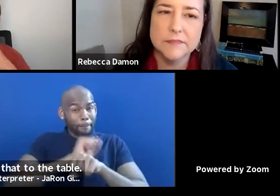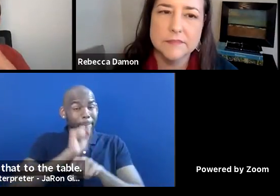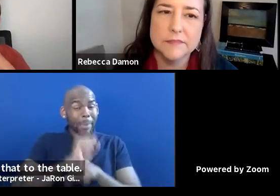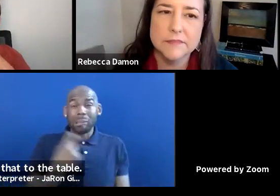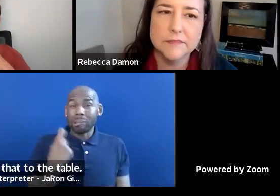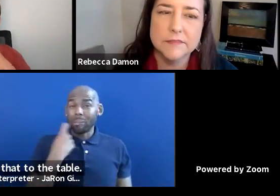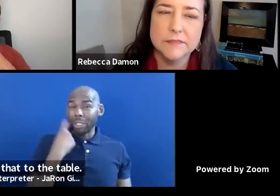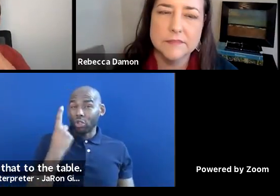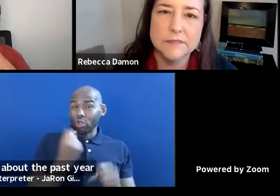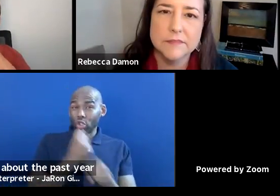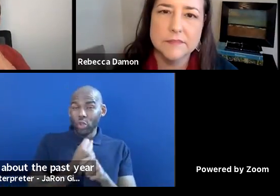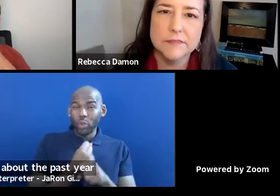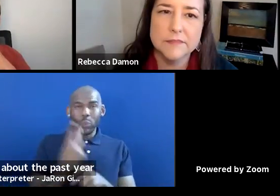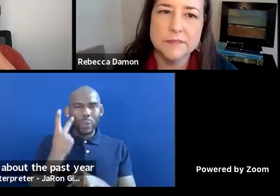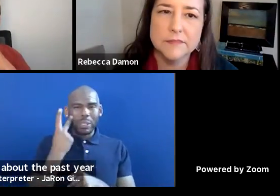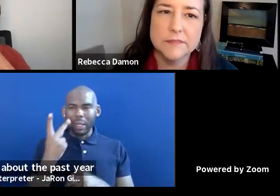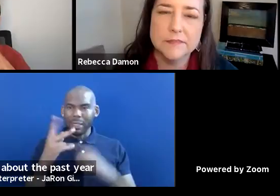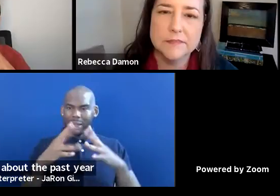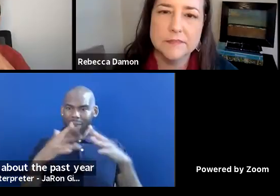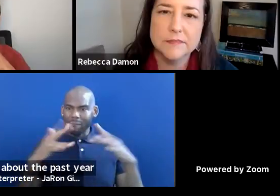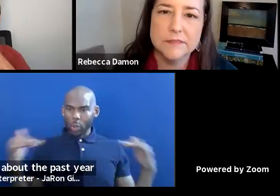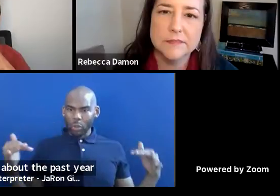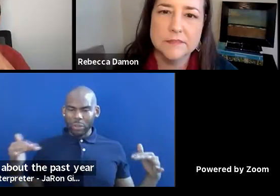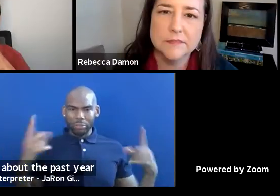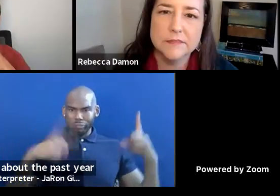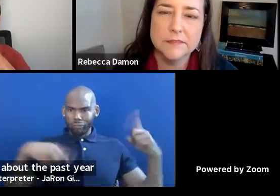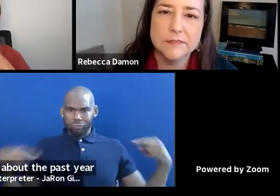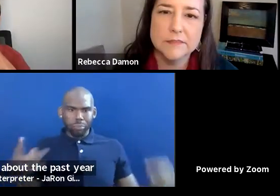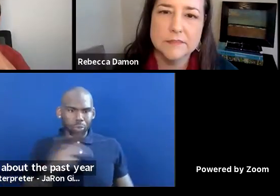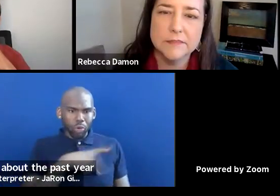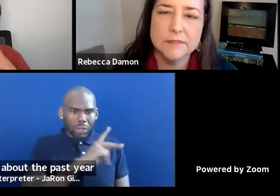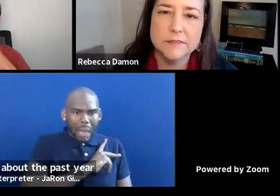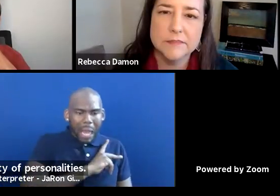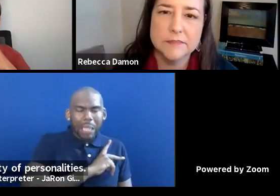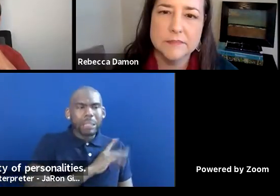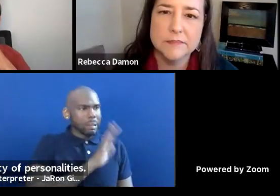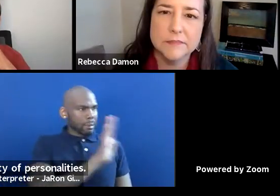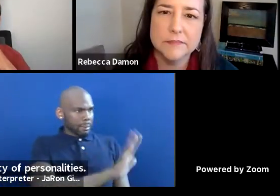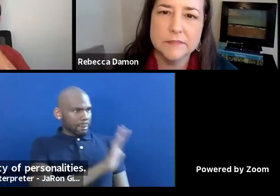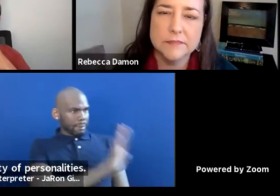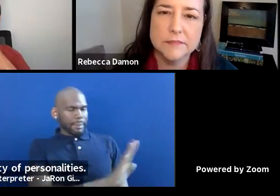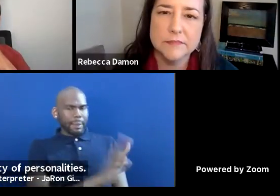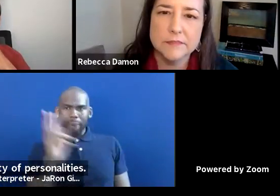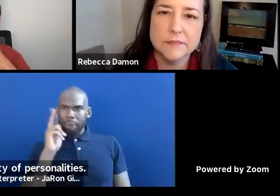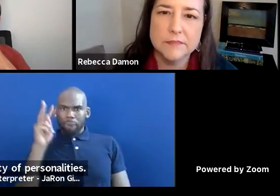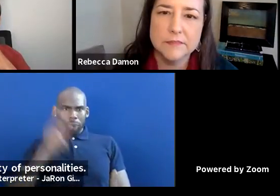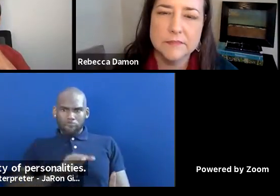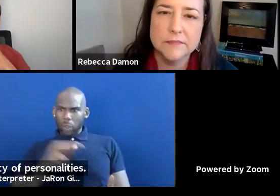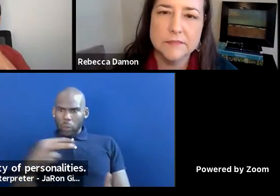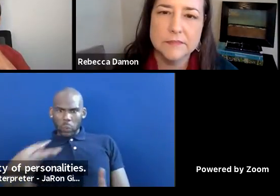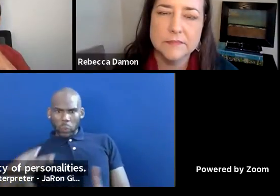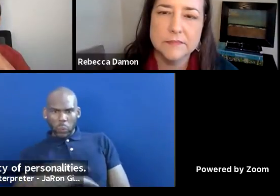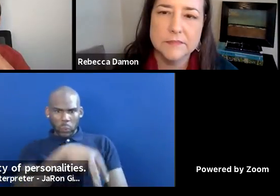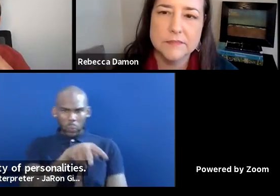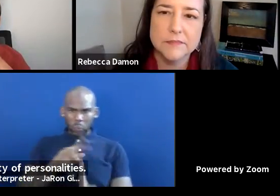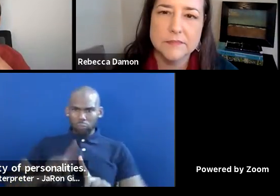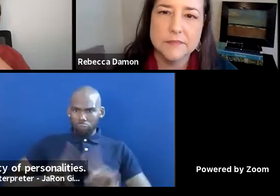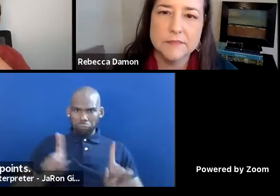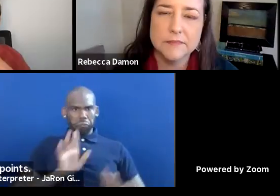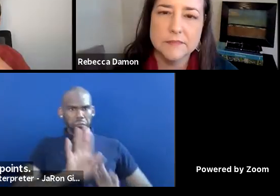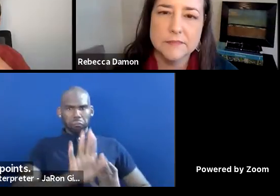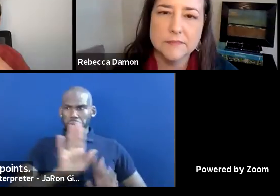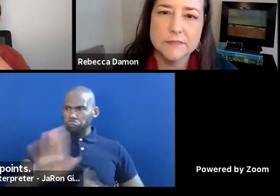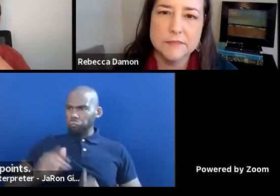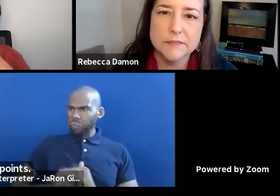where diversity of personalities, diversities of viewpoints, and diversities of